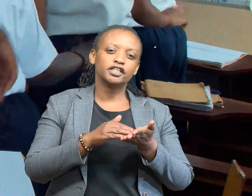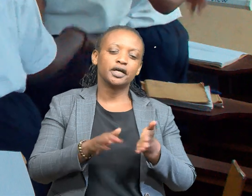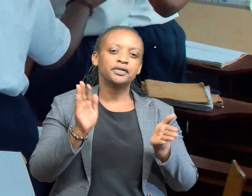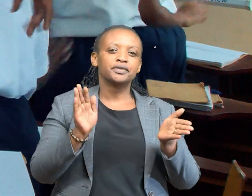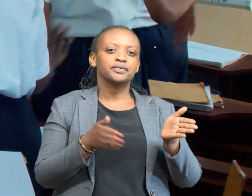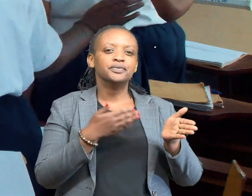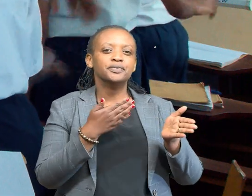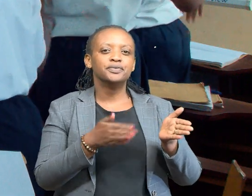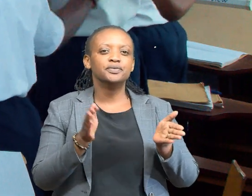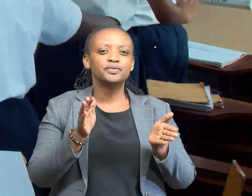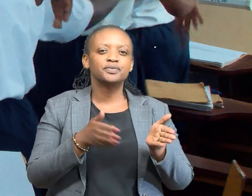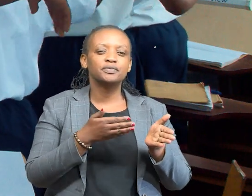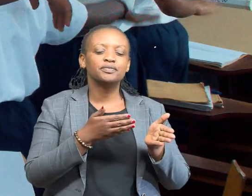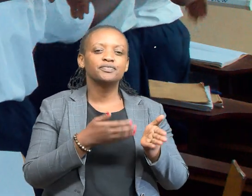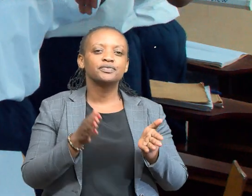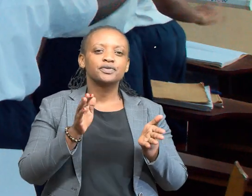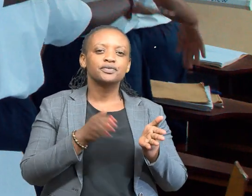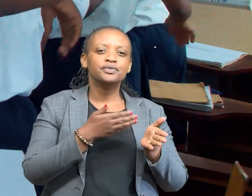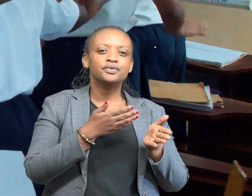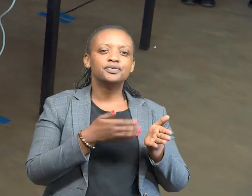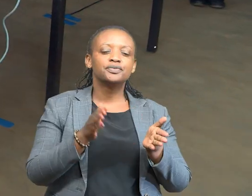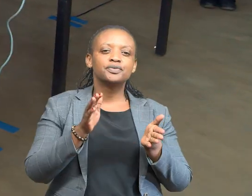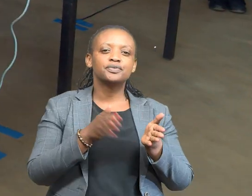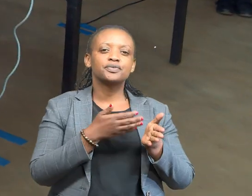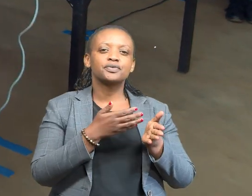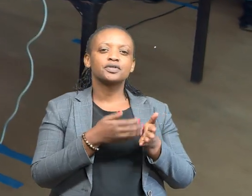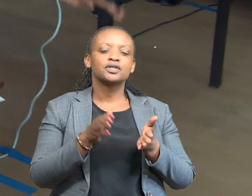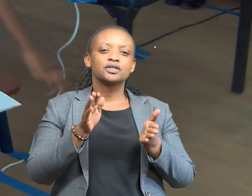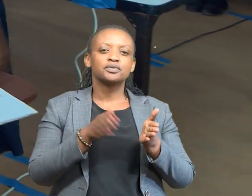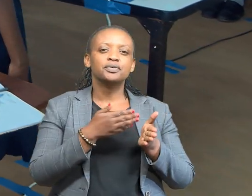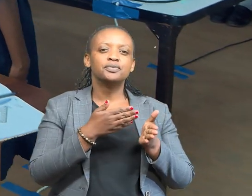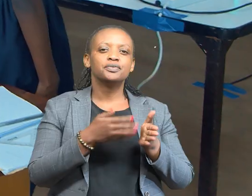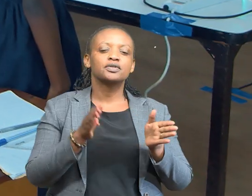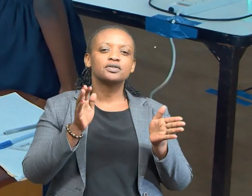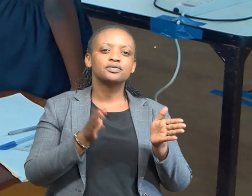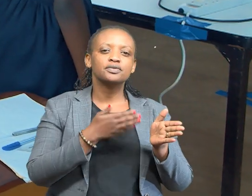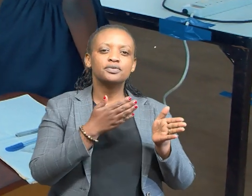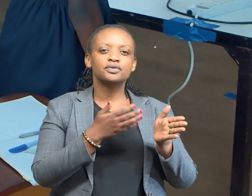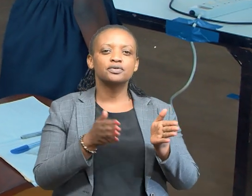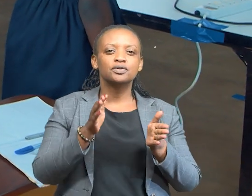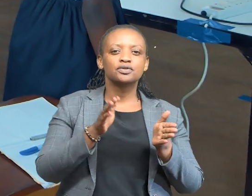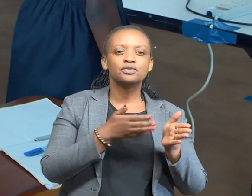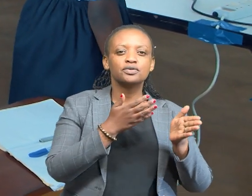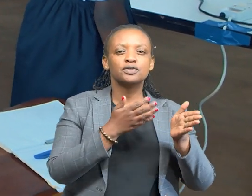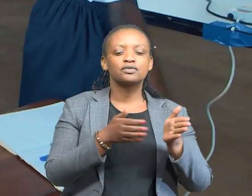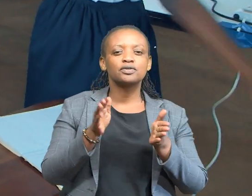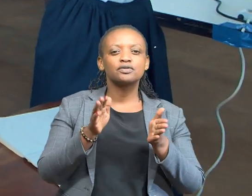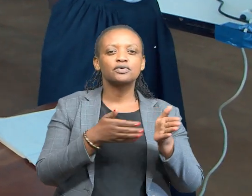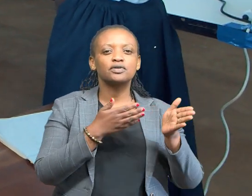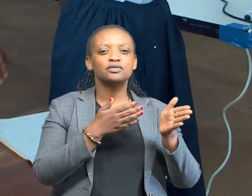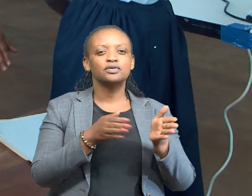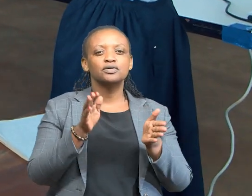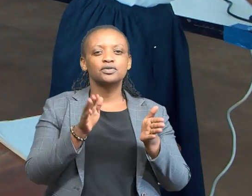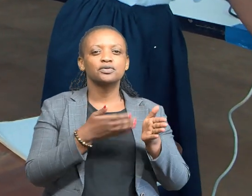a look at me, a penguin you will see. Penguins, attention! Penguins begin.